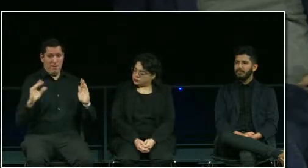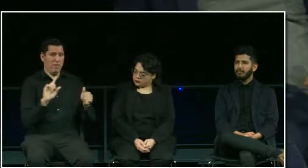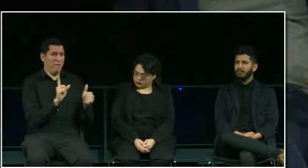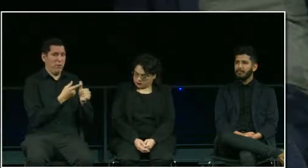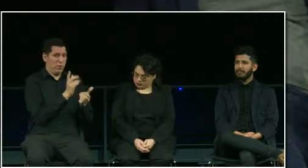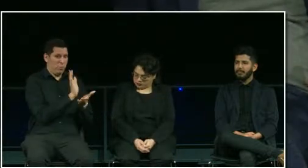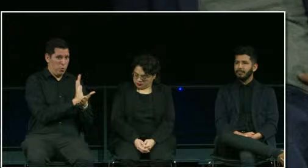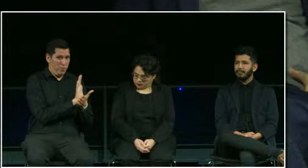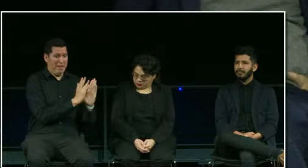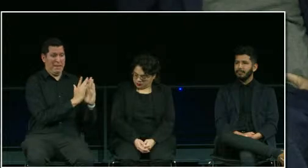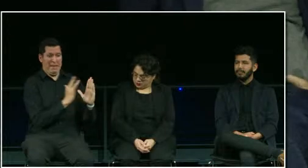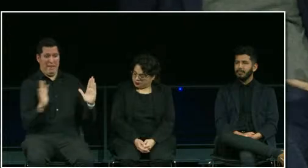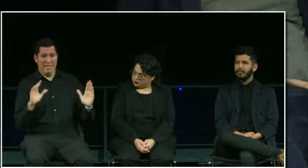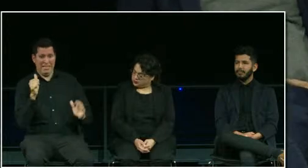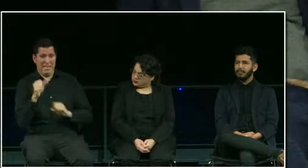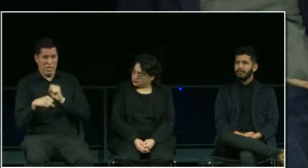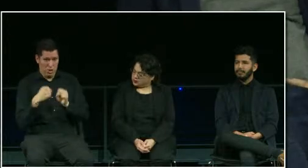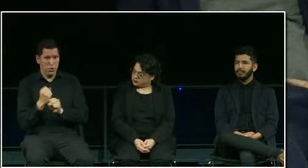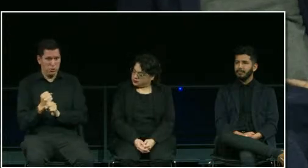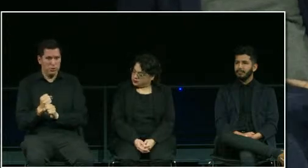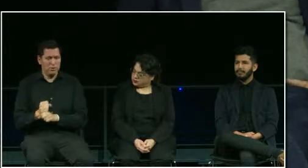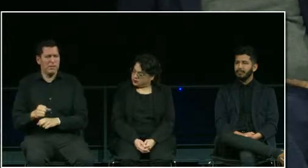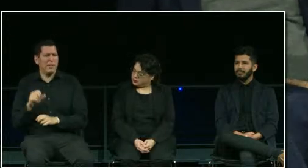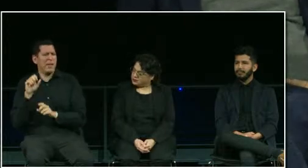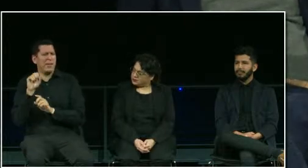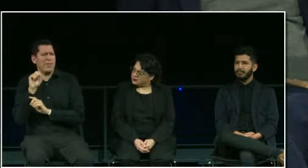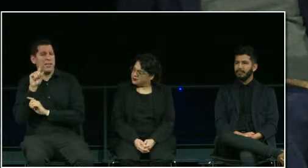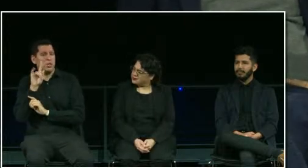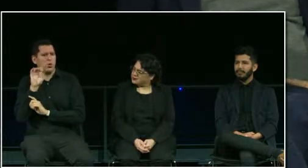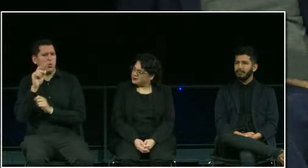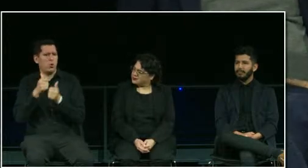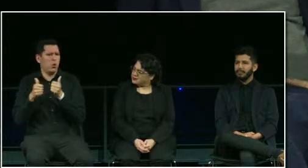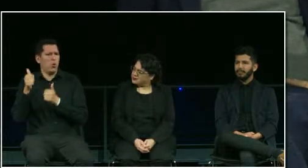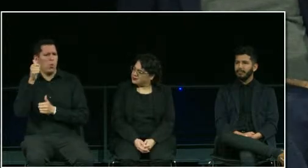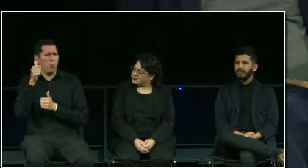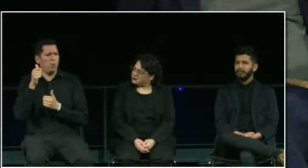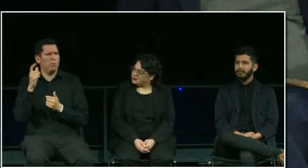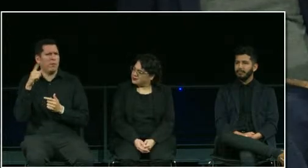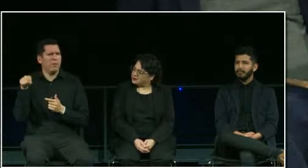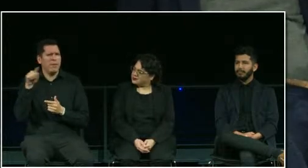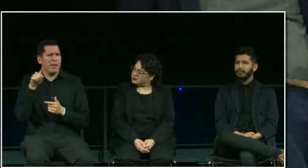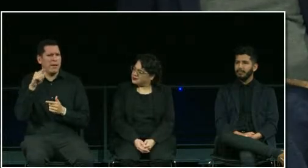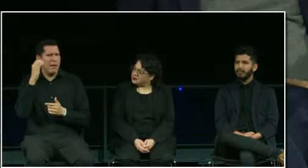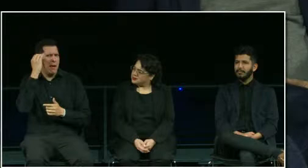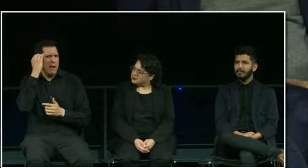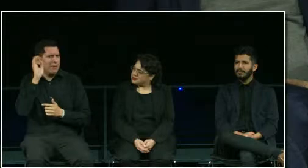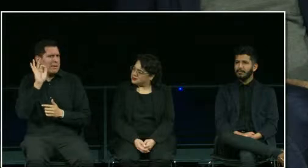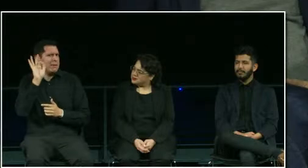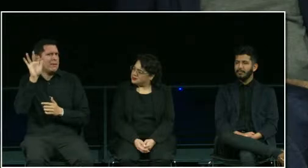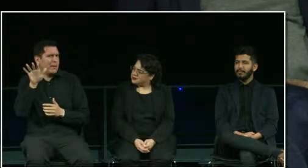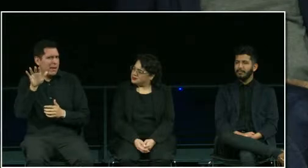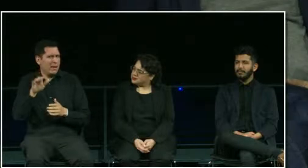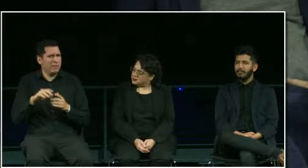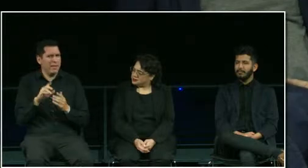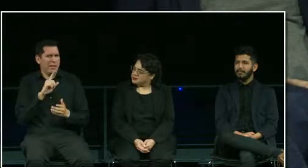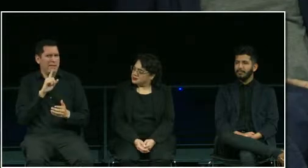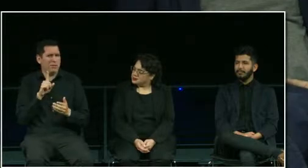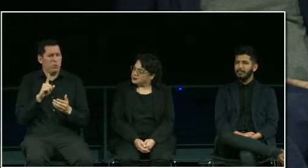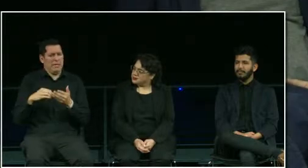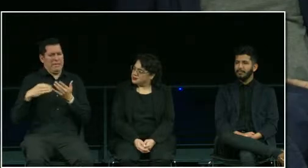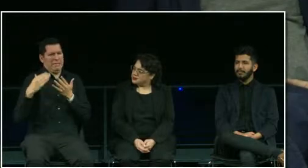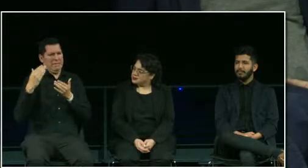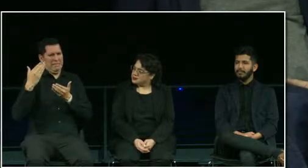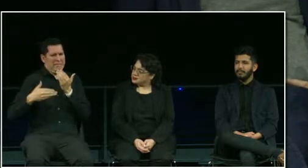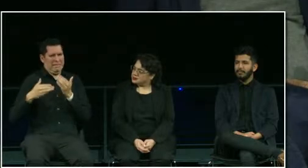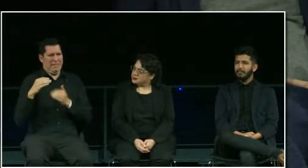the studio, it was this nugget of an idea of Puss in Boots on his last of his nine lives.